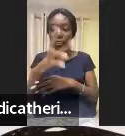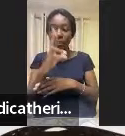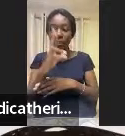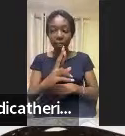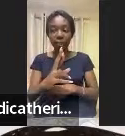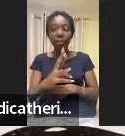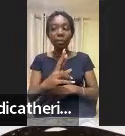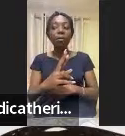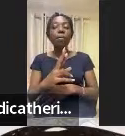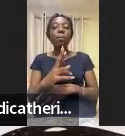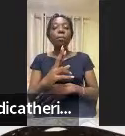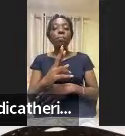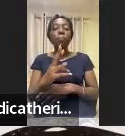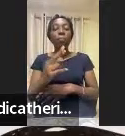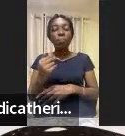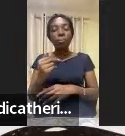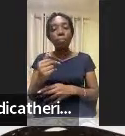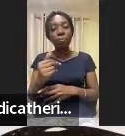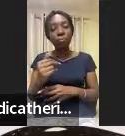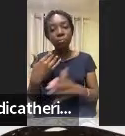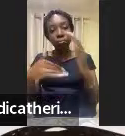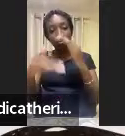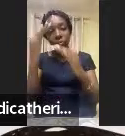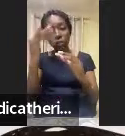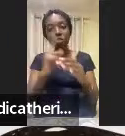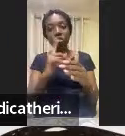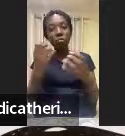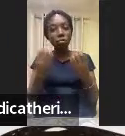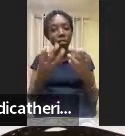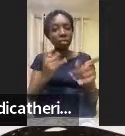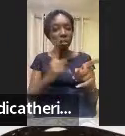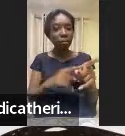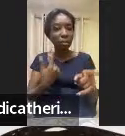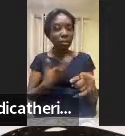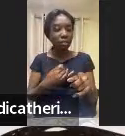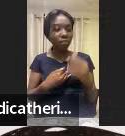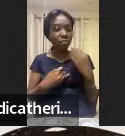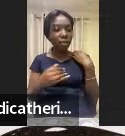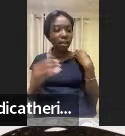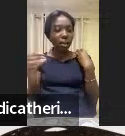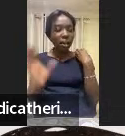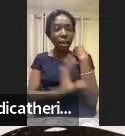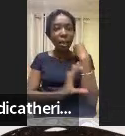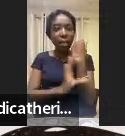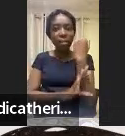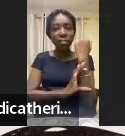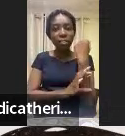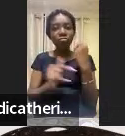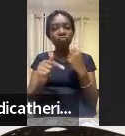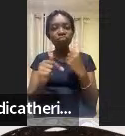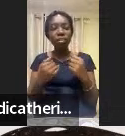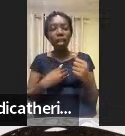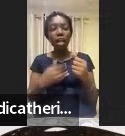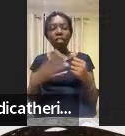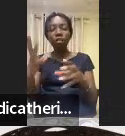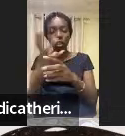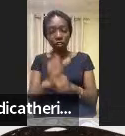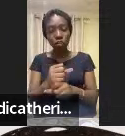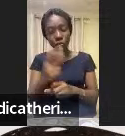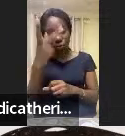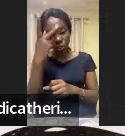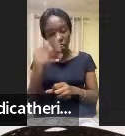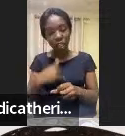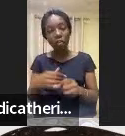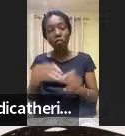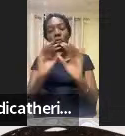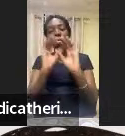even look at most of the, we are guided as a country. Yes, we have the organizational policies, we have the global policies